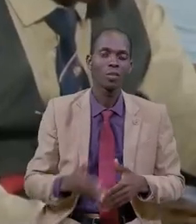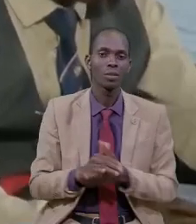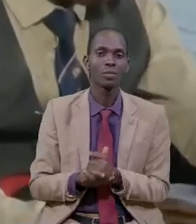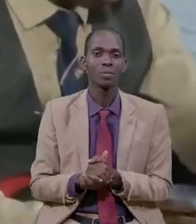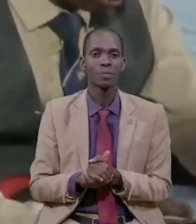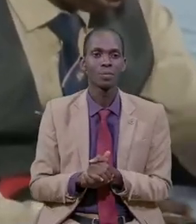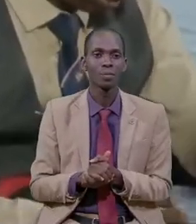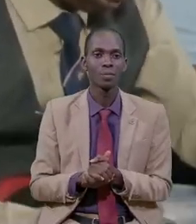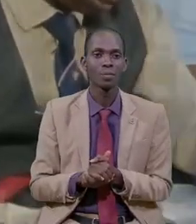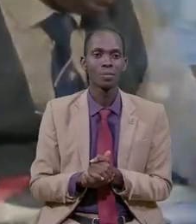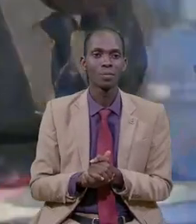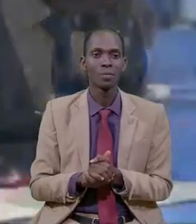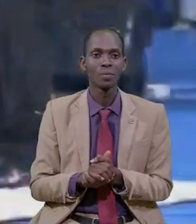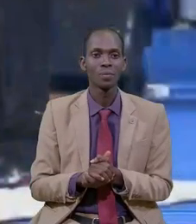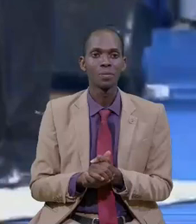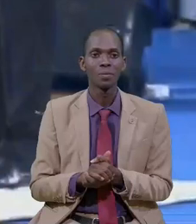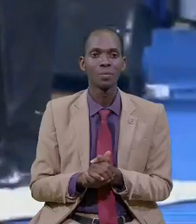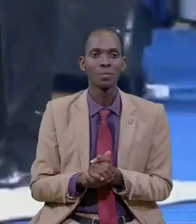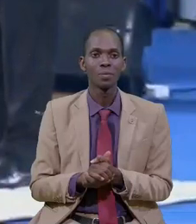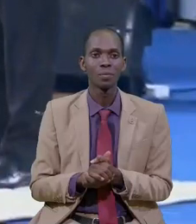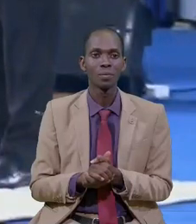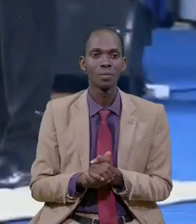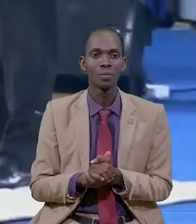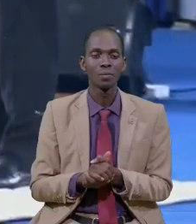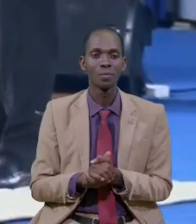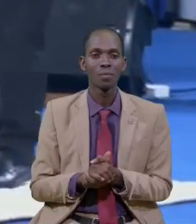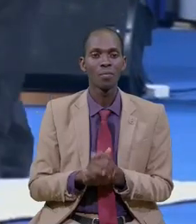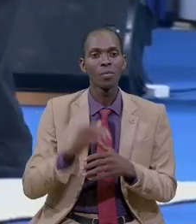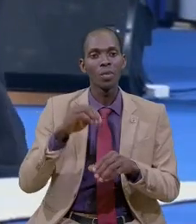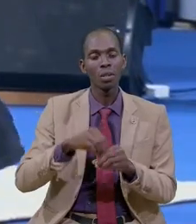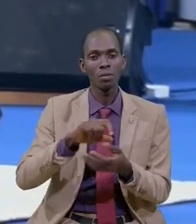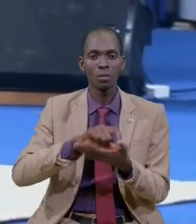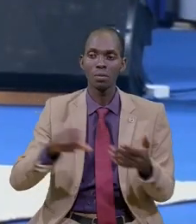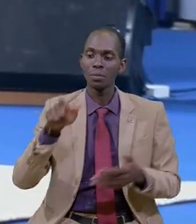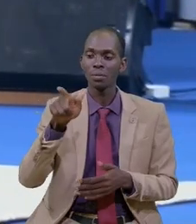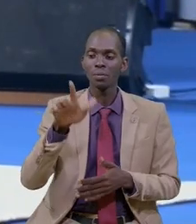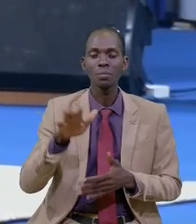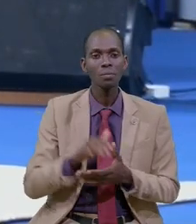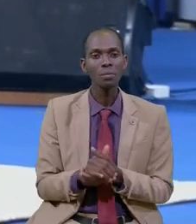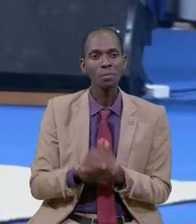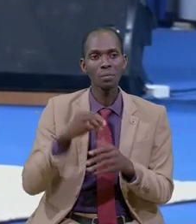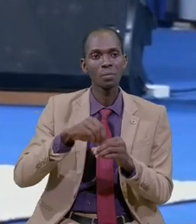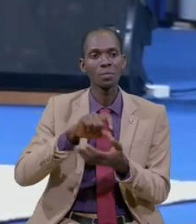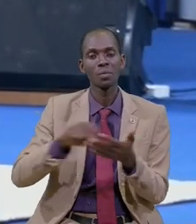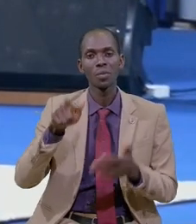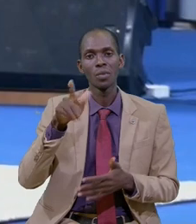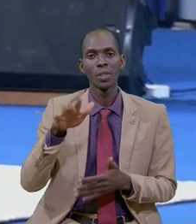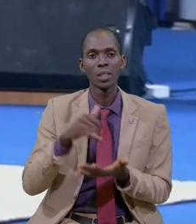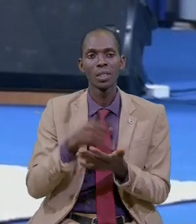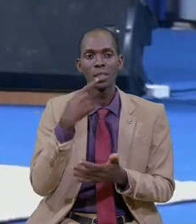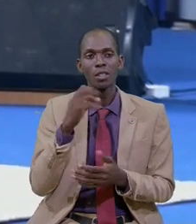sa promesse, dans sa provision, et par sa puissance que personne ne sépare. Verset 25. Verse 25. For